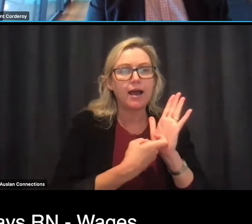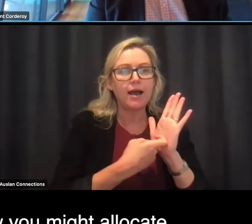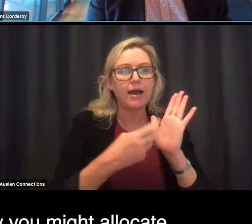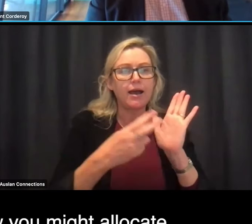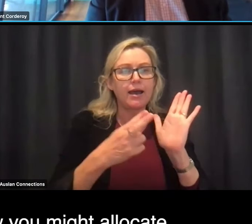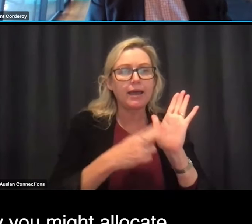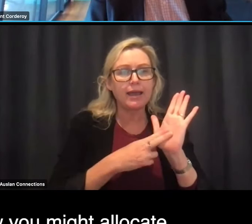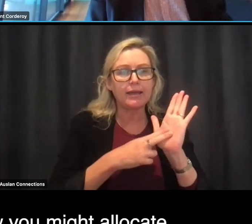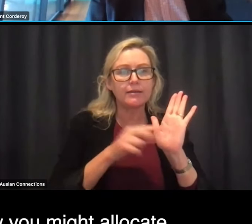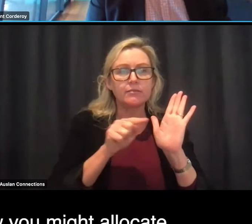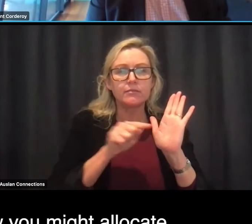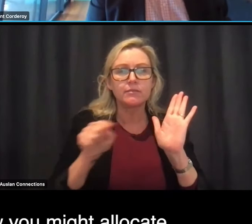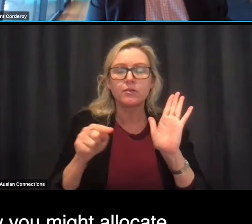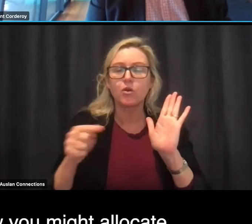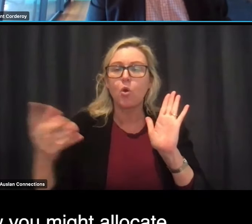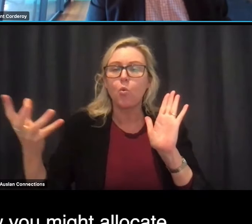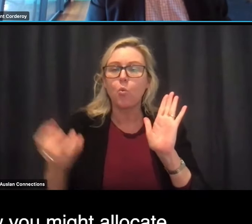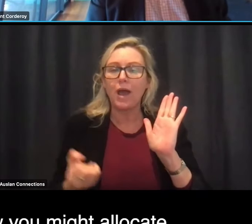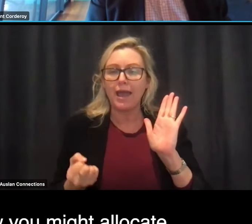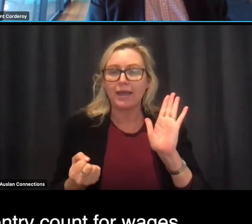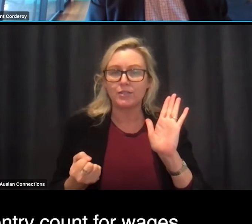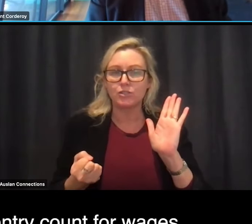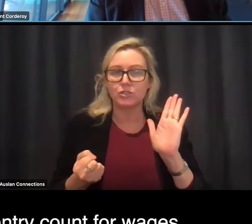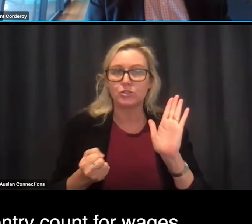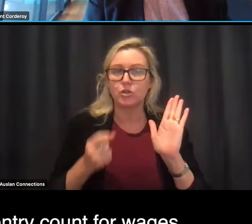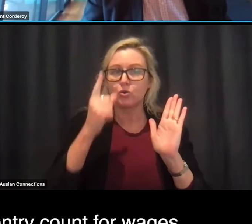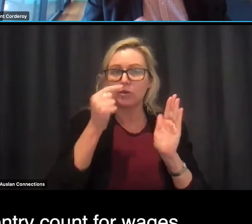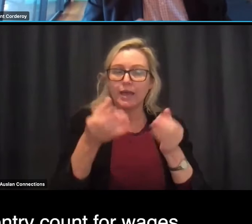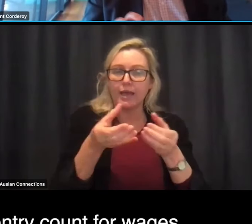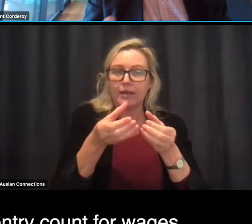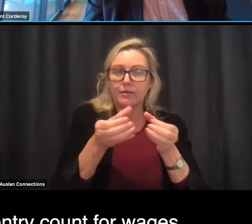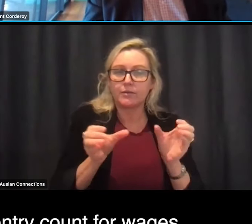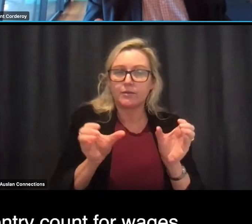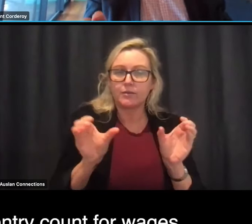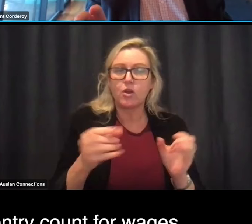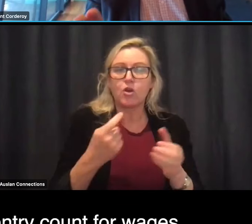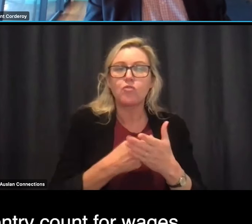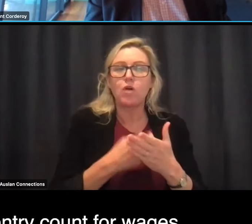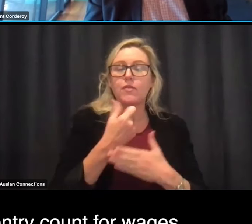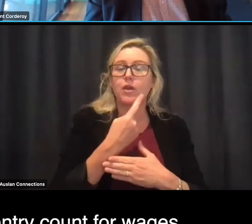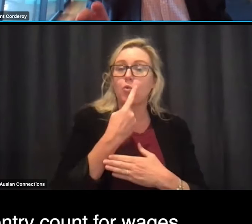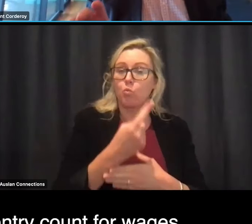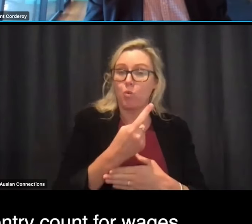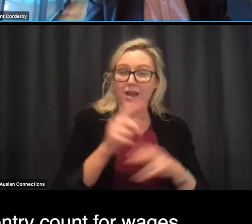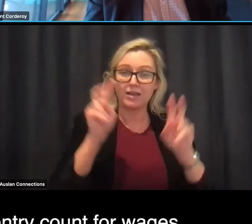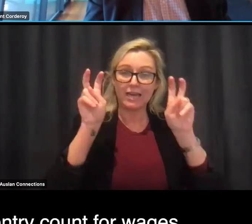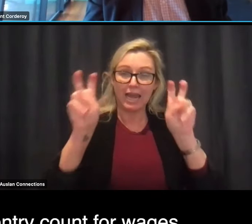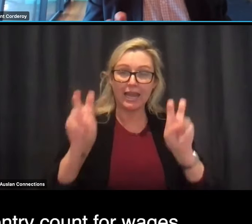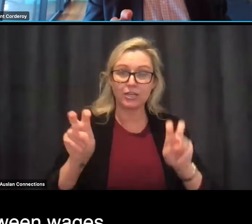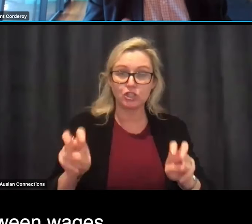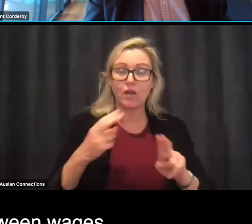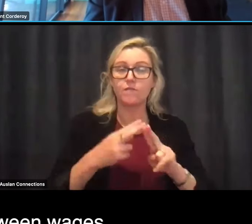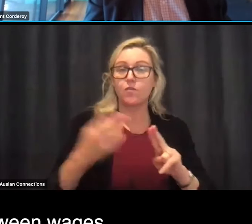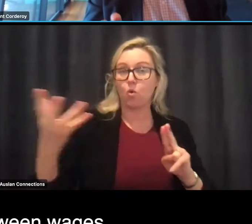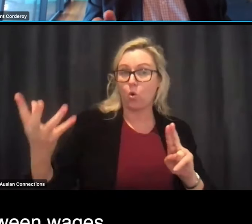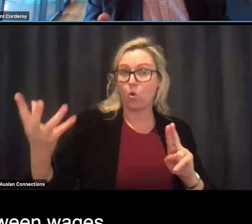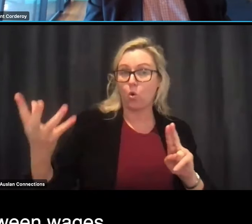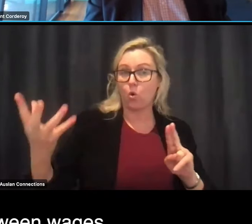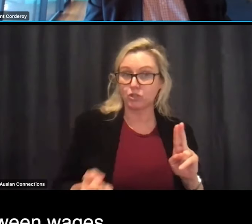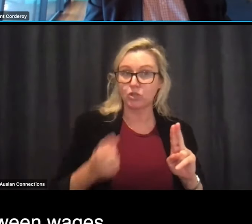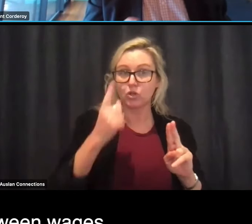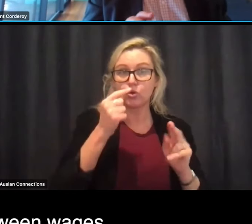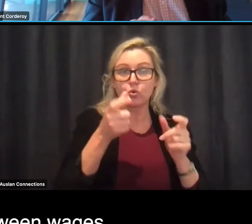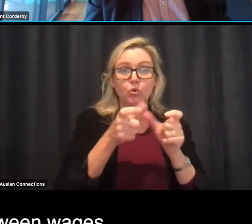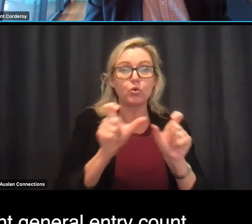RN-wages. So basically it's splitting up how you might allocate rather than having one general ledger account for wages. You might split it up